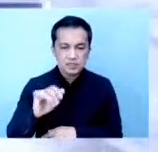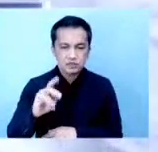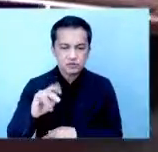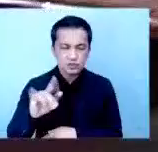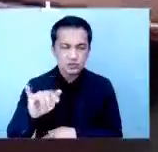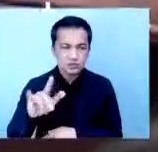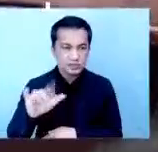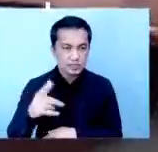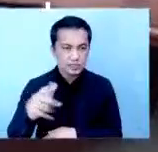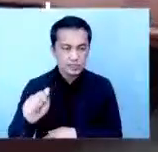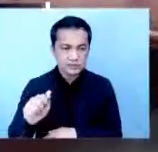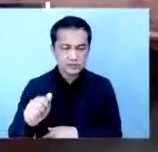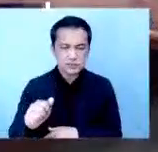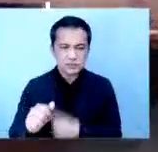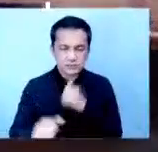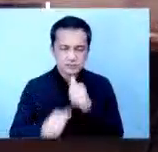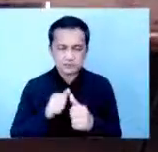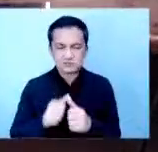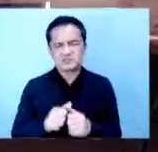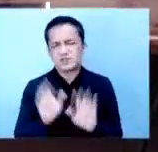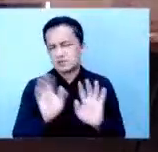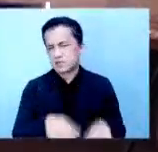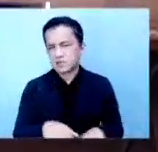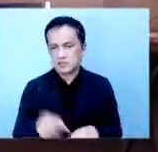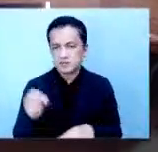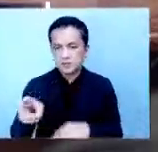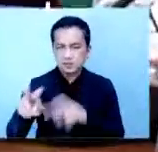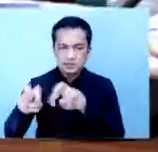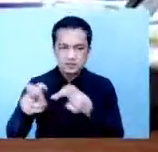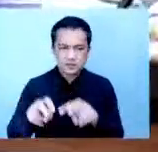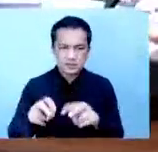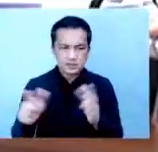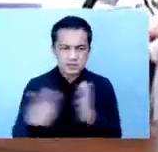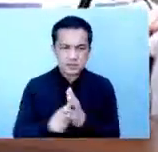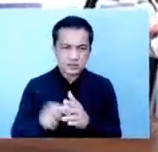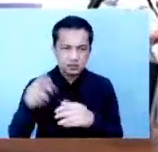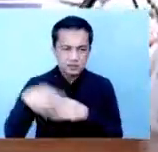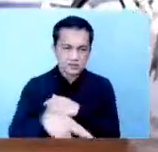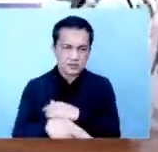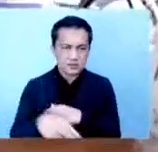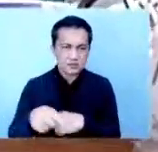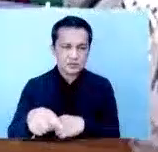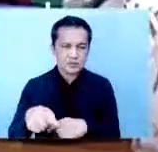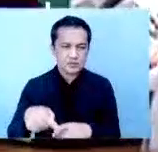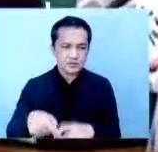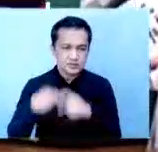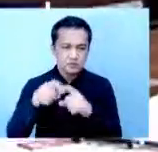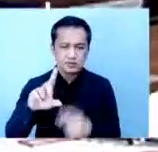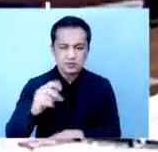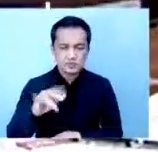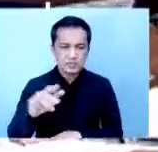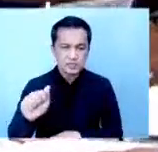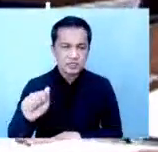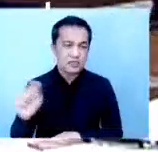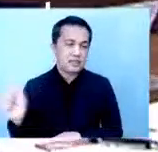Rizaga. Pinaiimbisigahan na raw nila ang mga illegal na resort. Pinasuspindi na rin daw ni Loizaga ang lahat ng ECC application sa